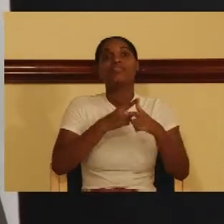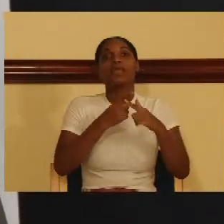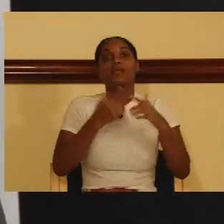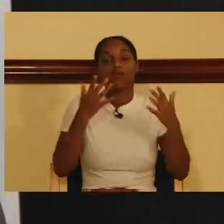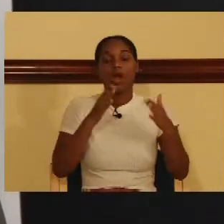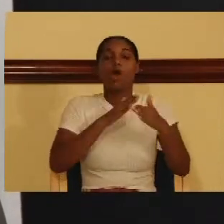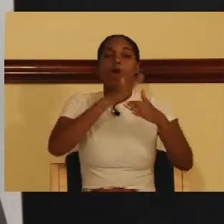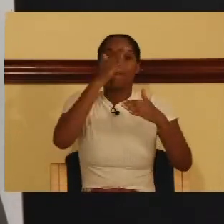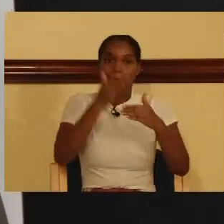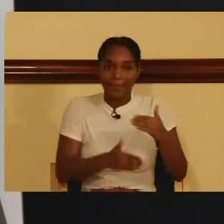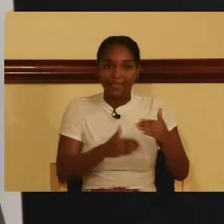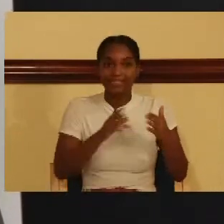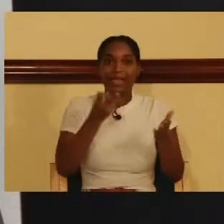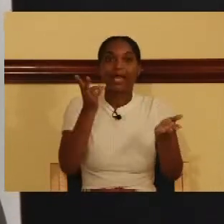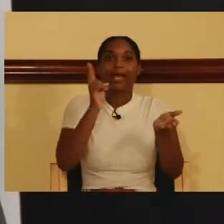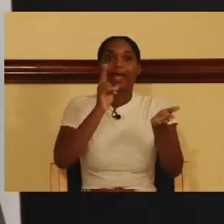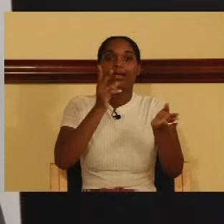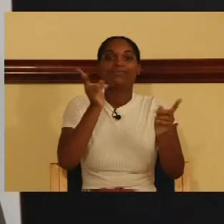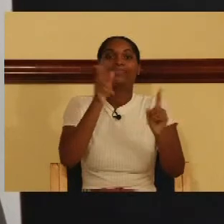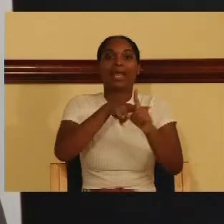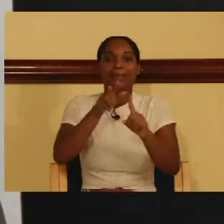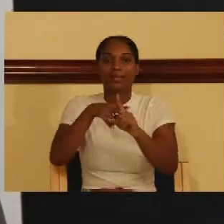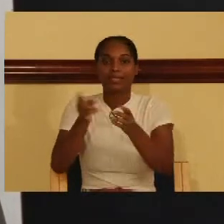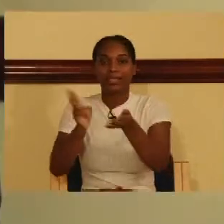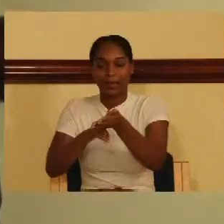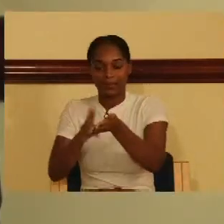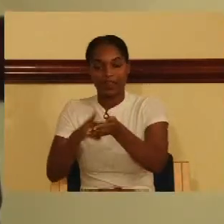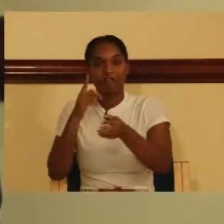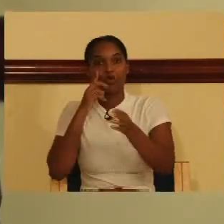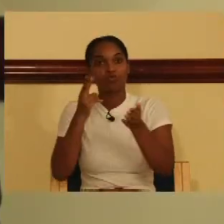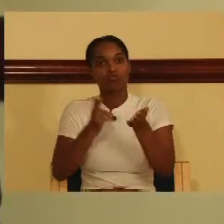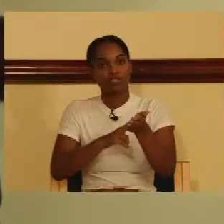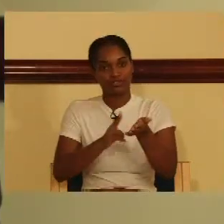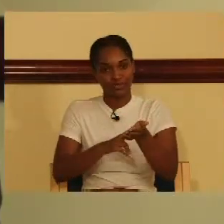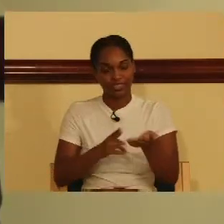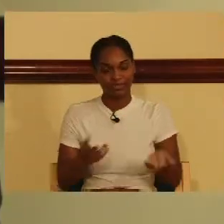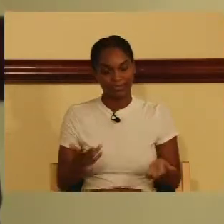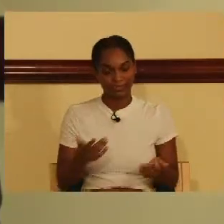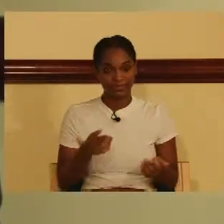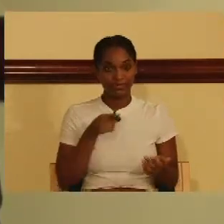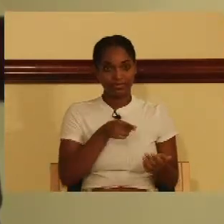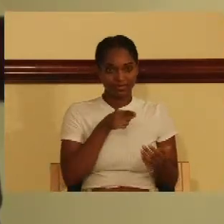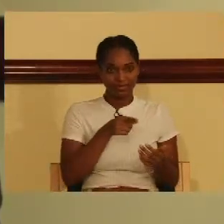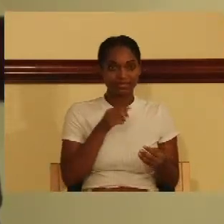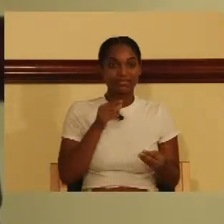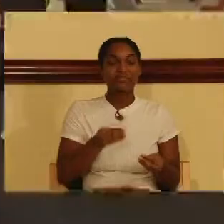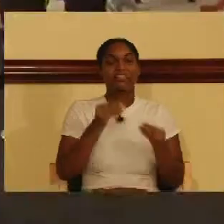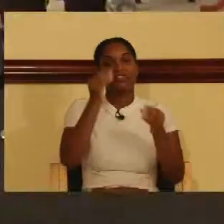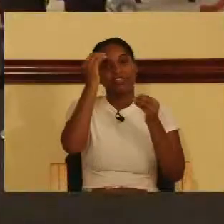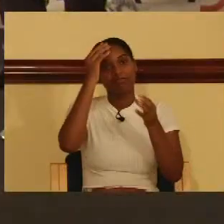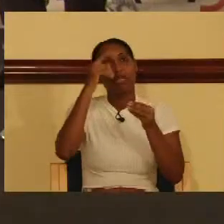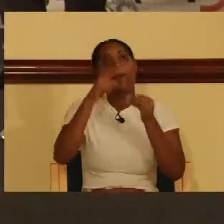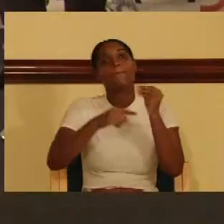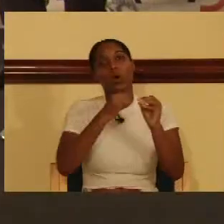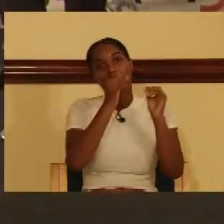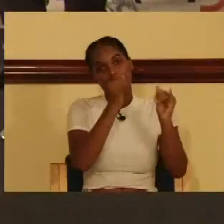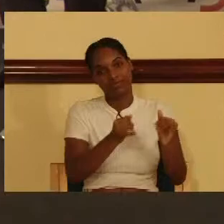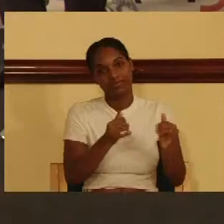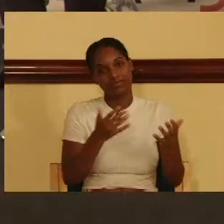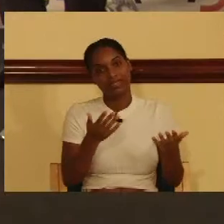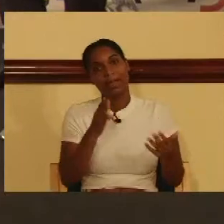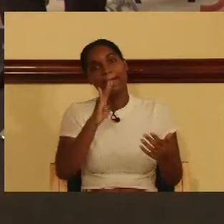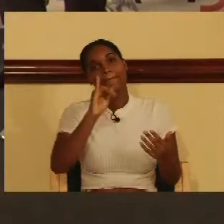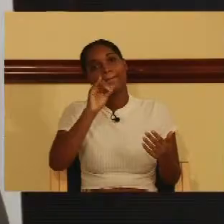the application for registration. Now, the application for registration is giving information about the individual,